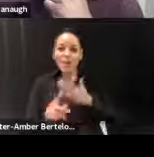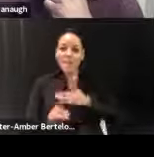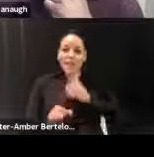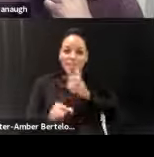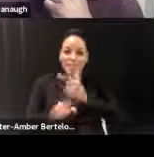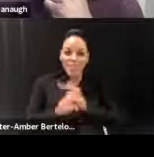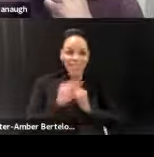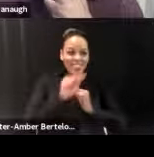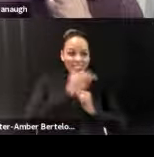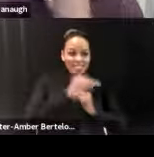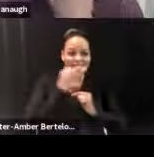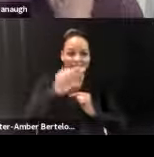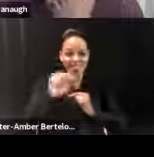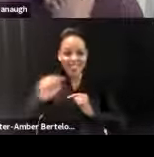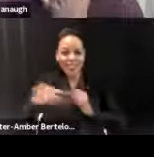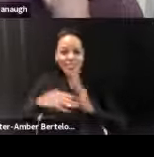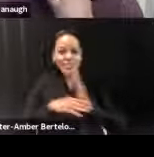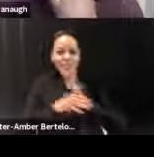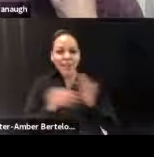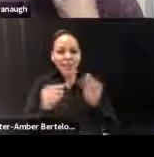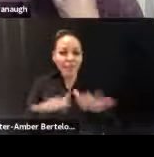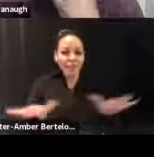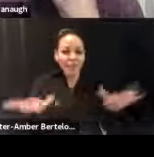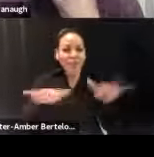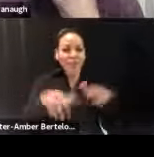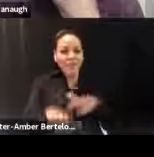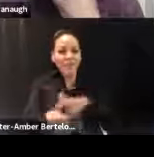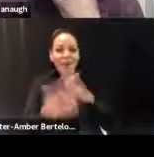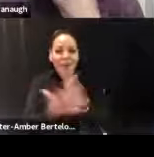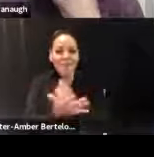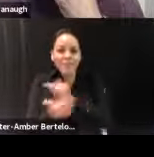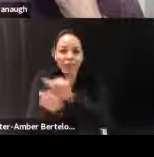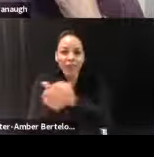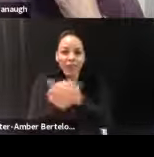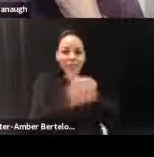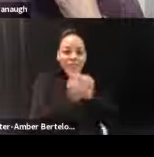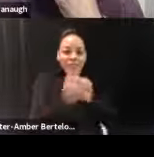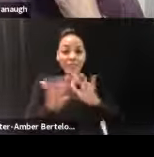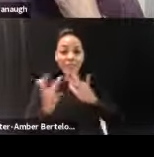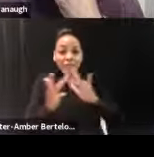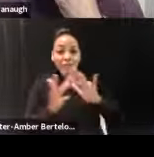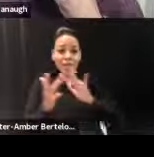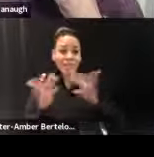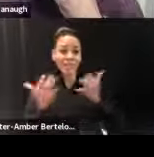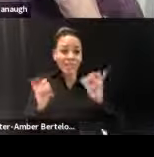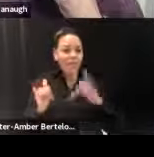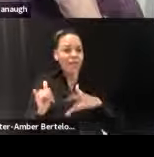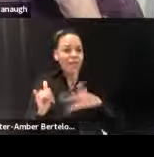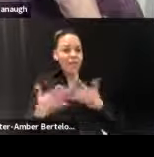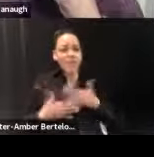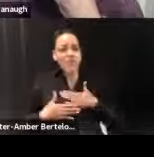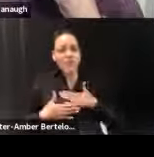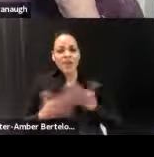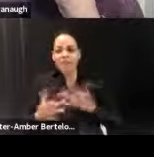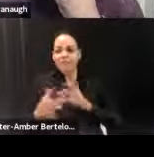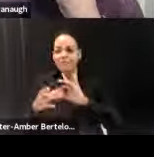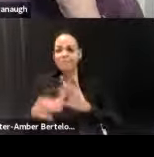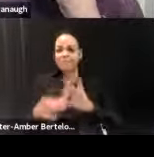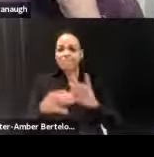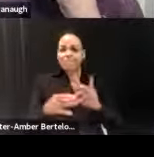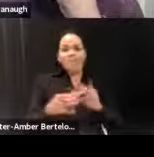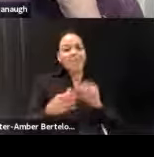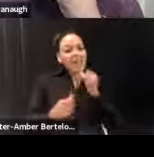share space and time together, even virtually. It just means so much. I feel so connected, and it's not the same as being